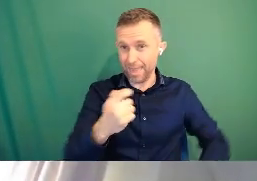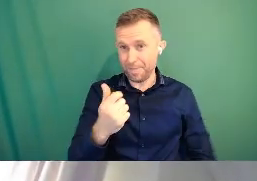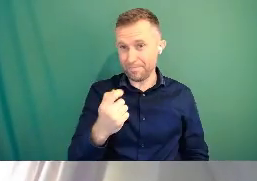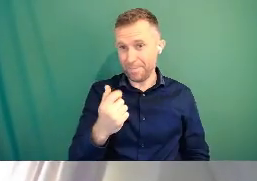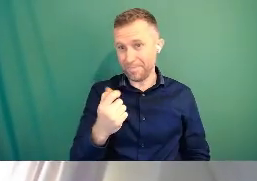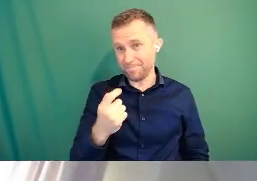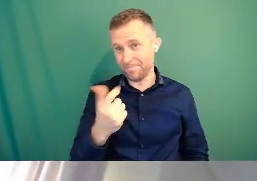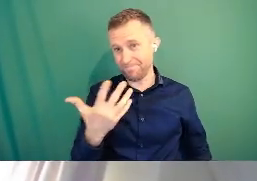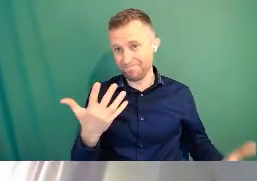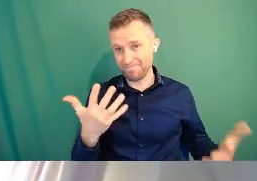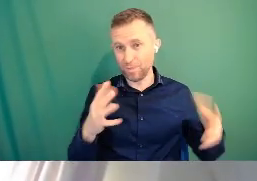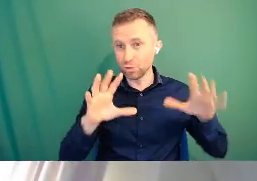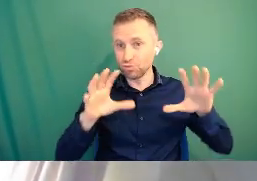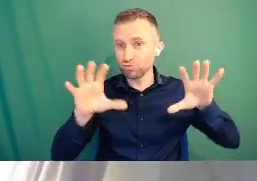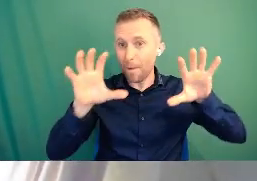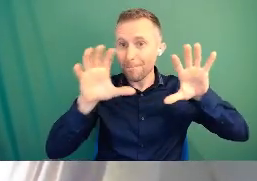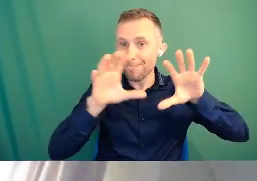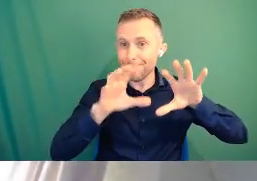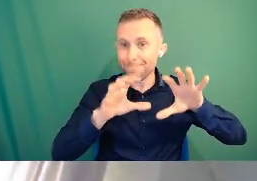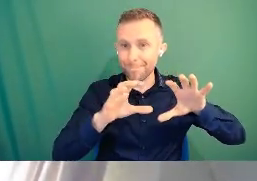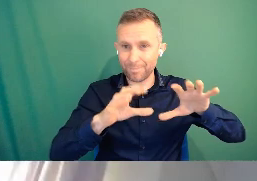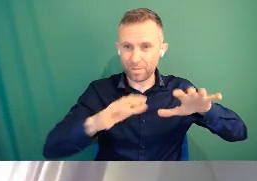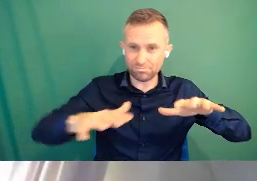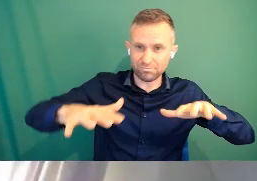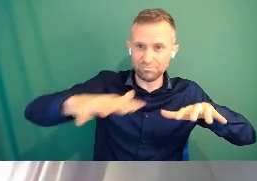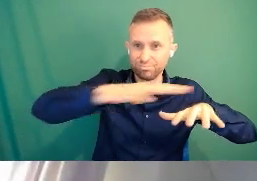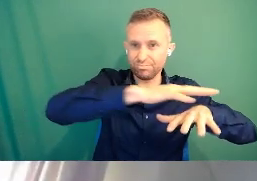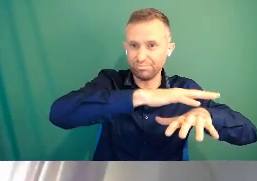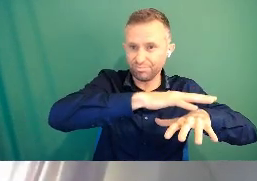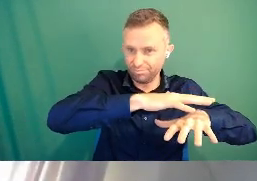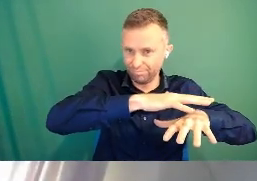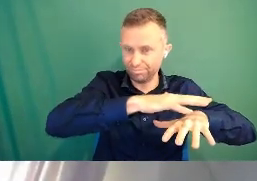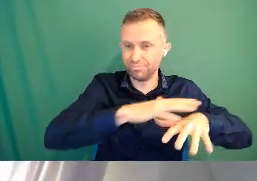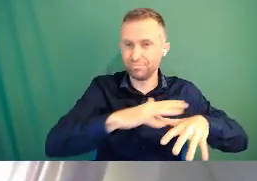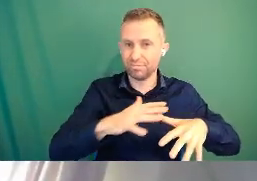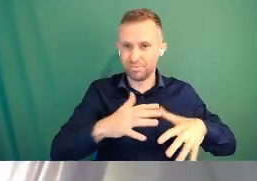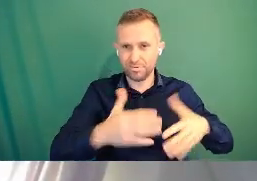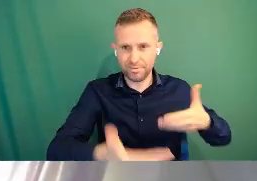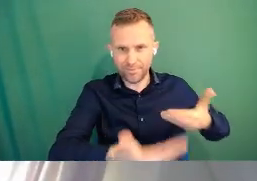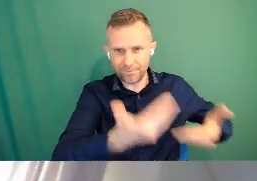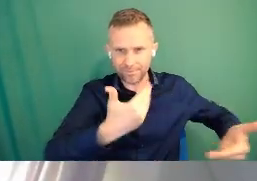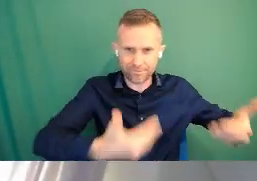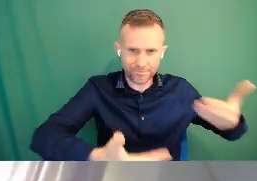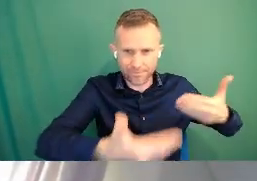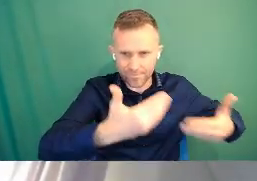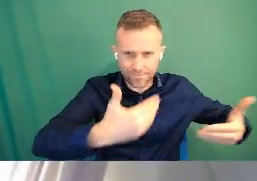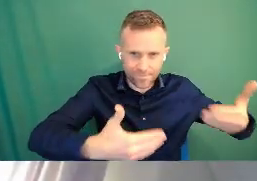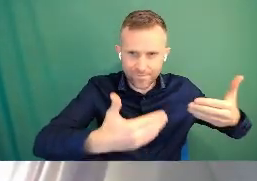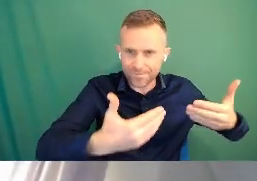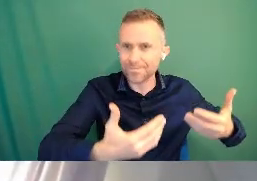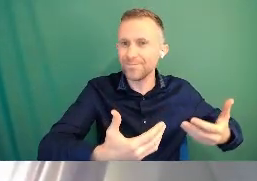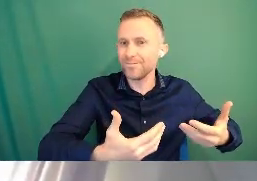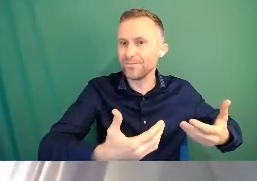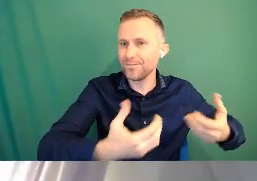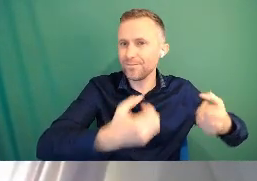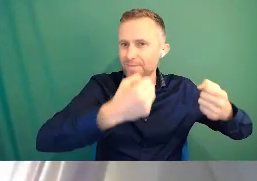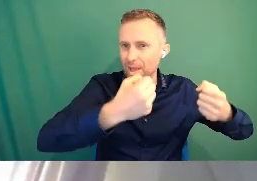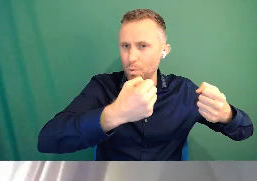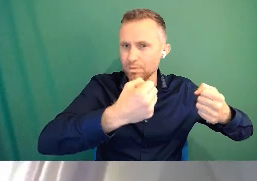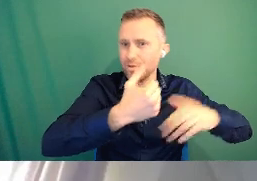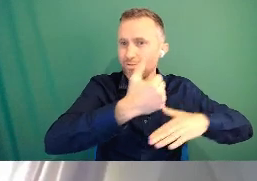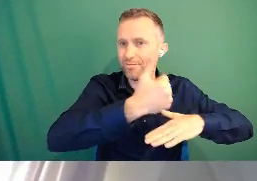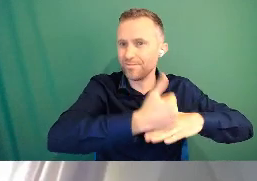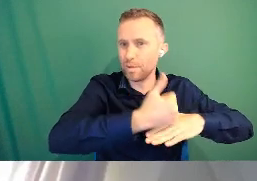deal of stonework left. All of the ruin had vegetation overgrowing it. So all of the rubble and vegetation was dug